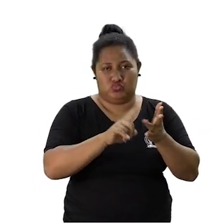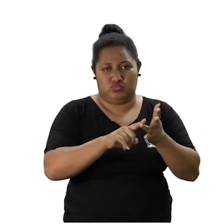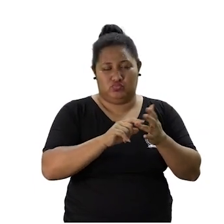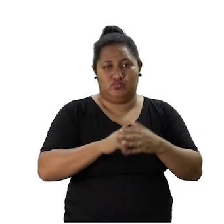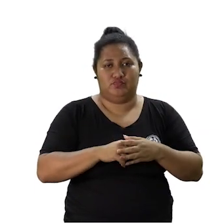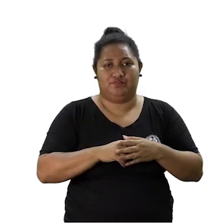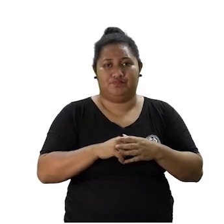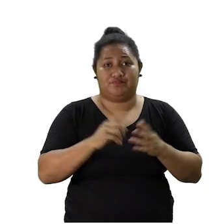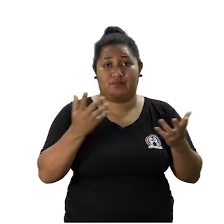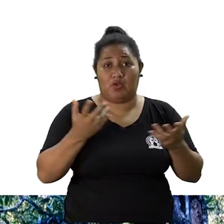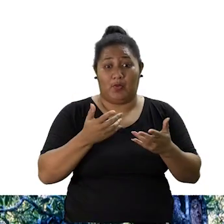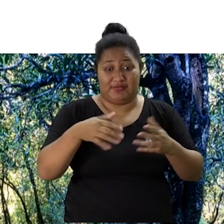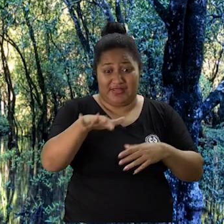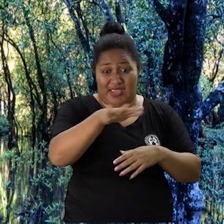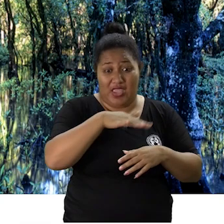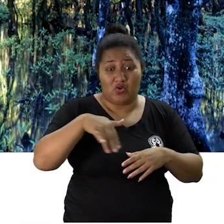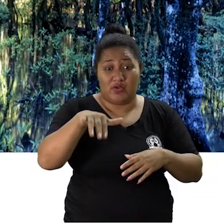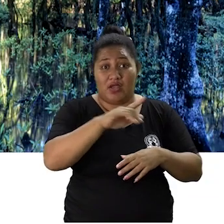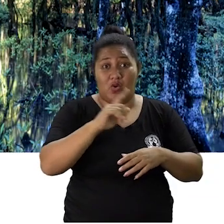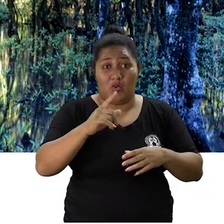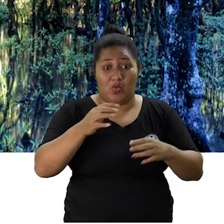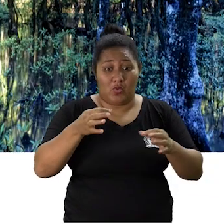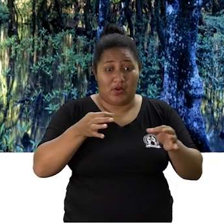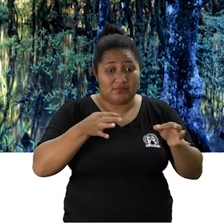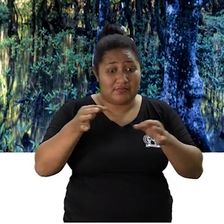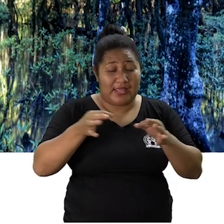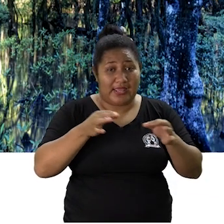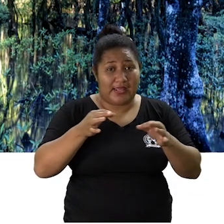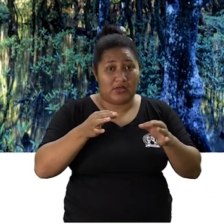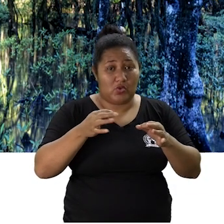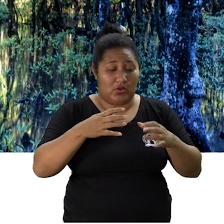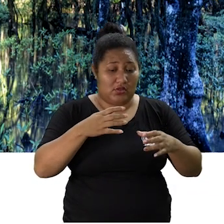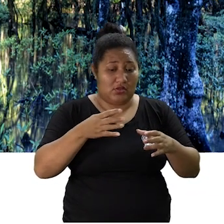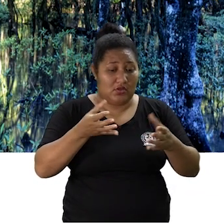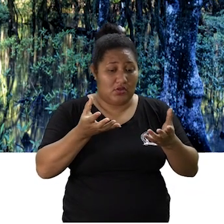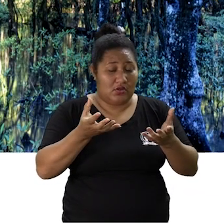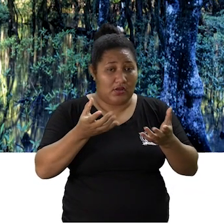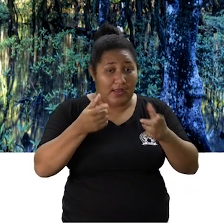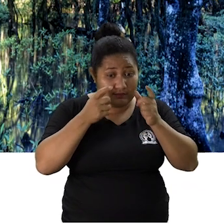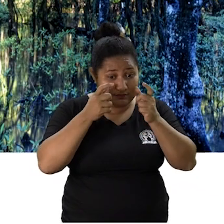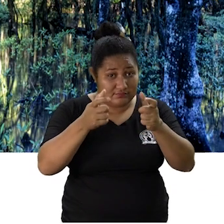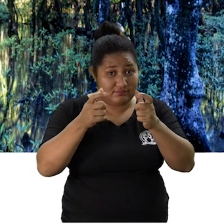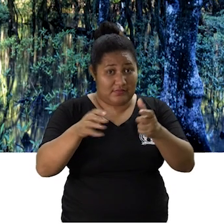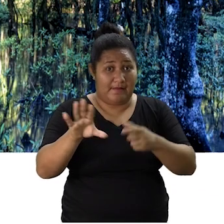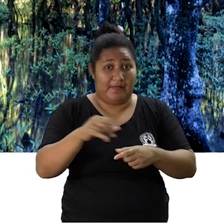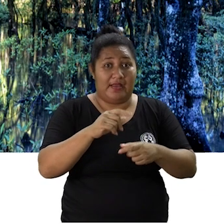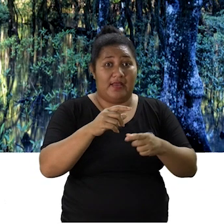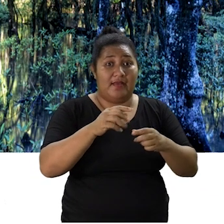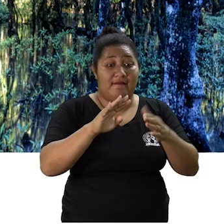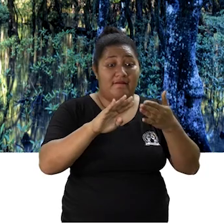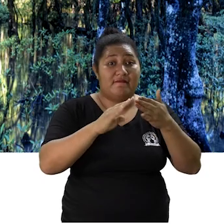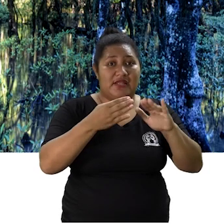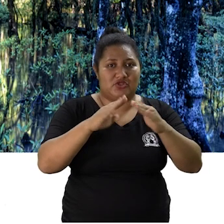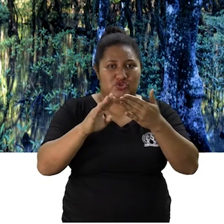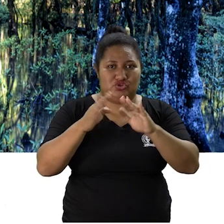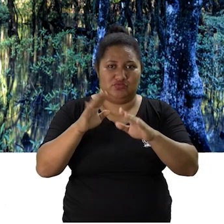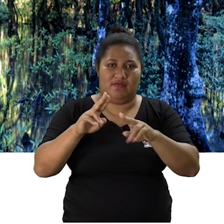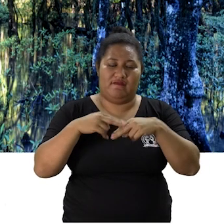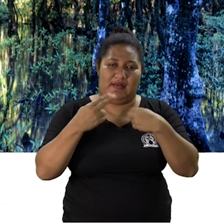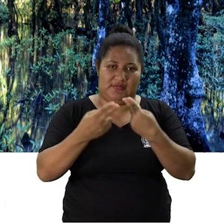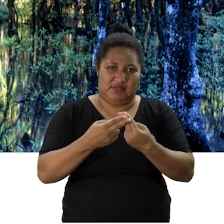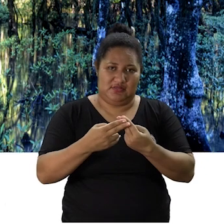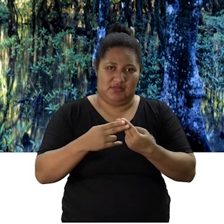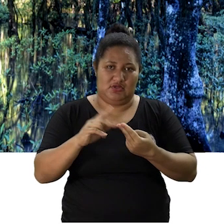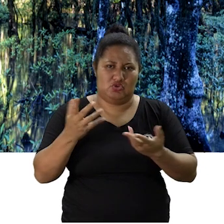areas been organized and managed by village communities and families. Latala letamiti. This is taken